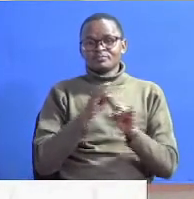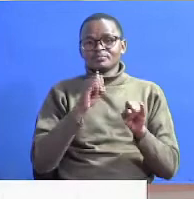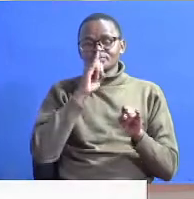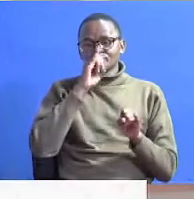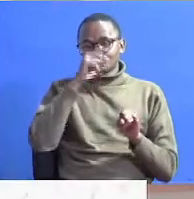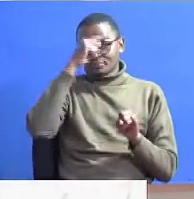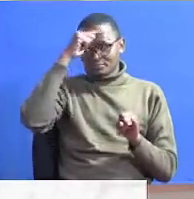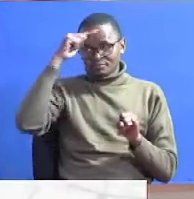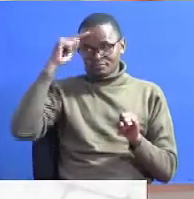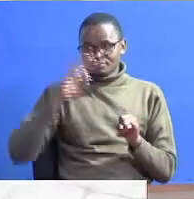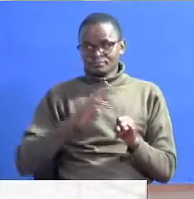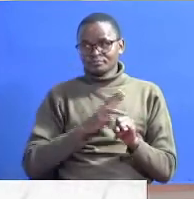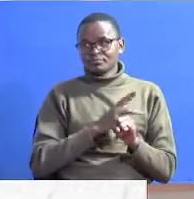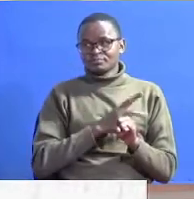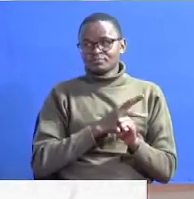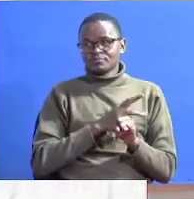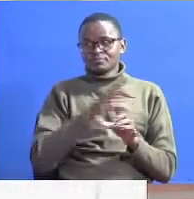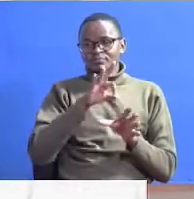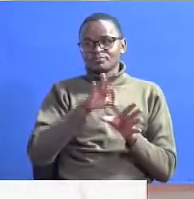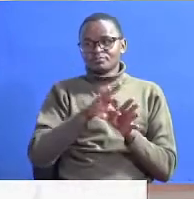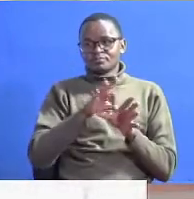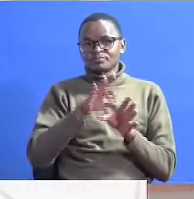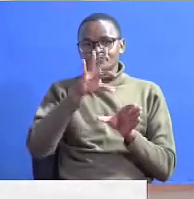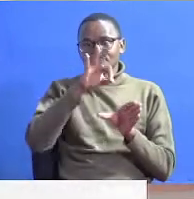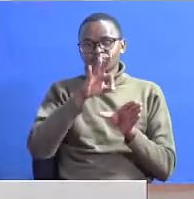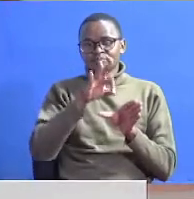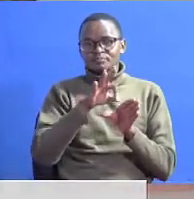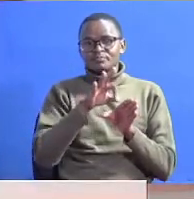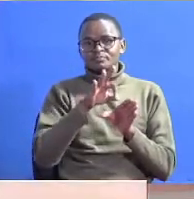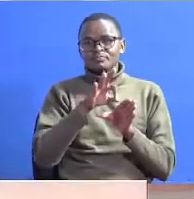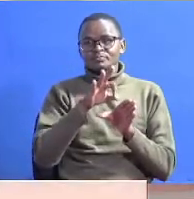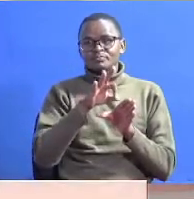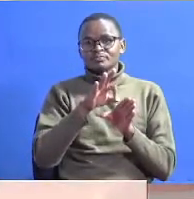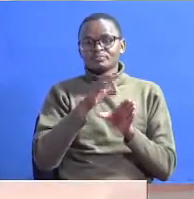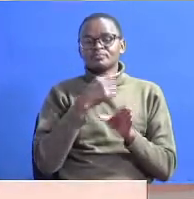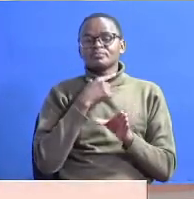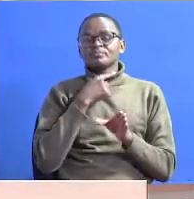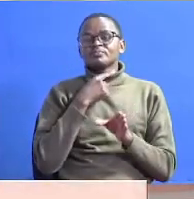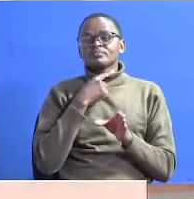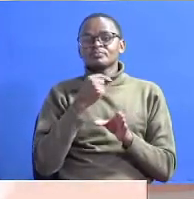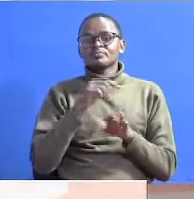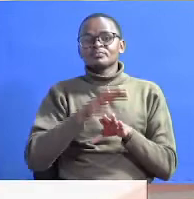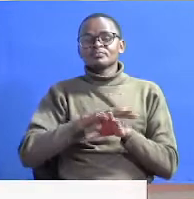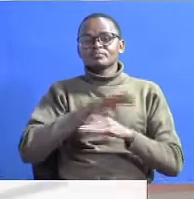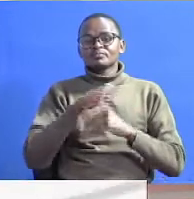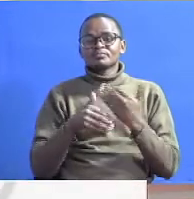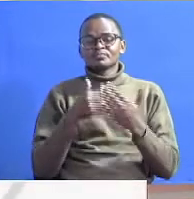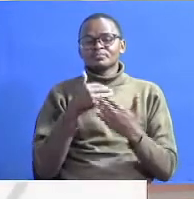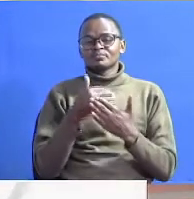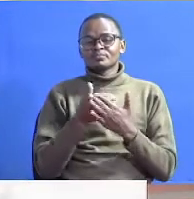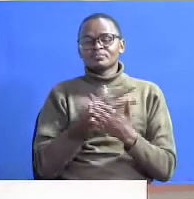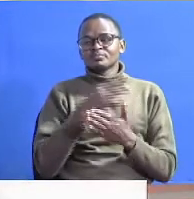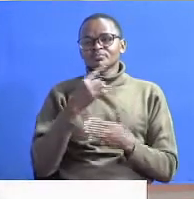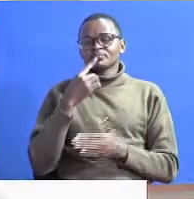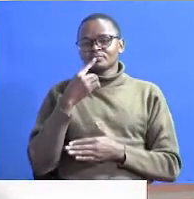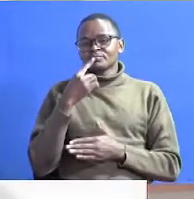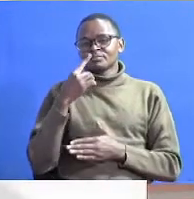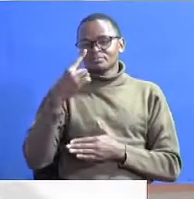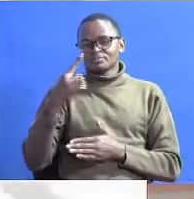is because we chose him. We elected him like almost everyone. And I can tell